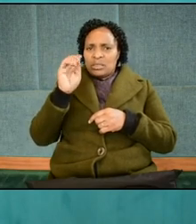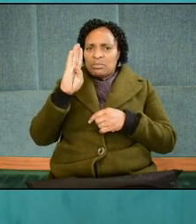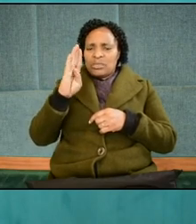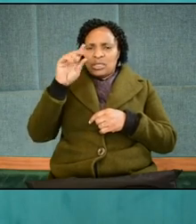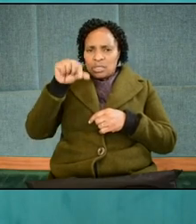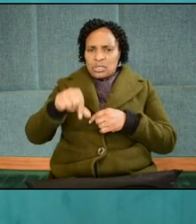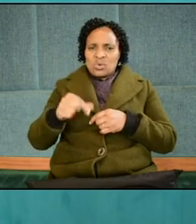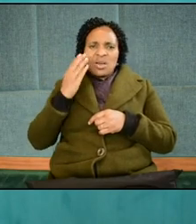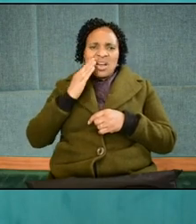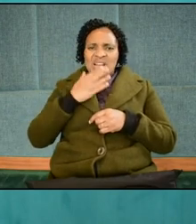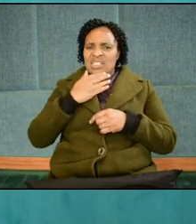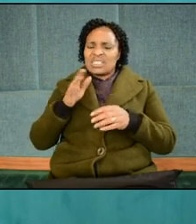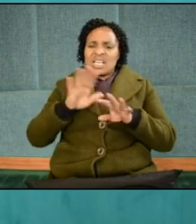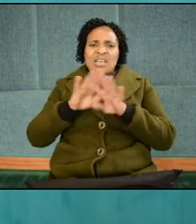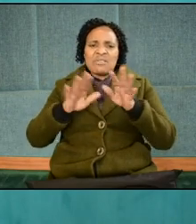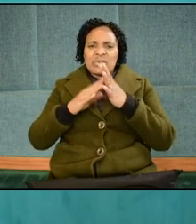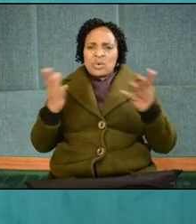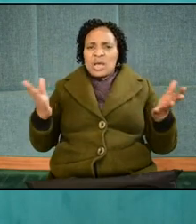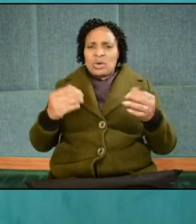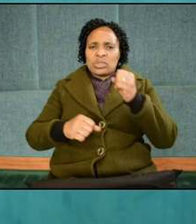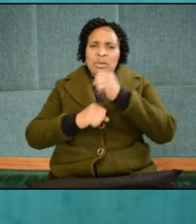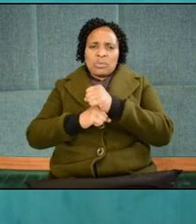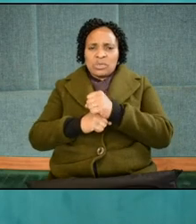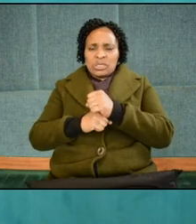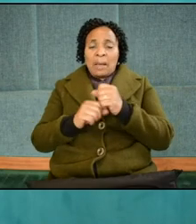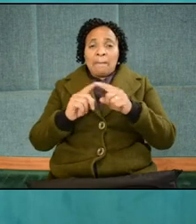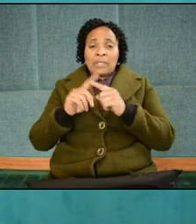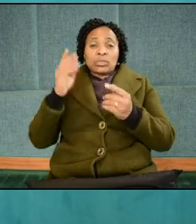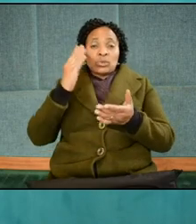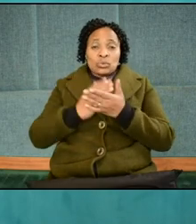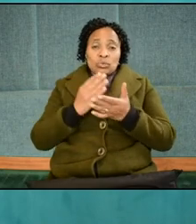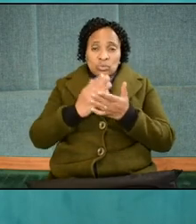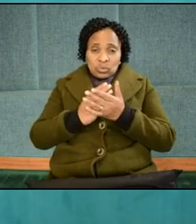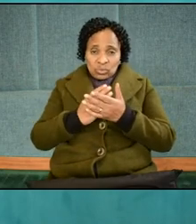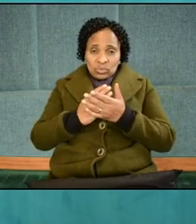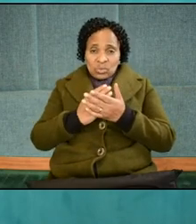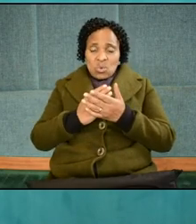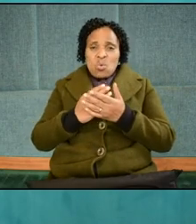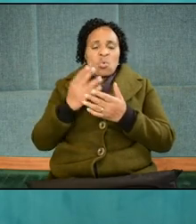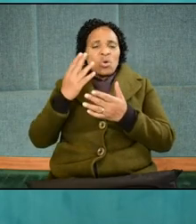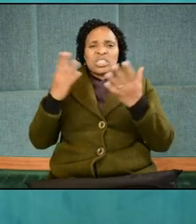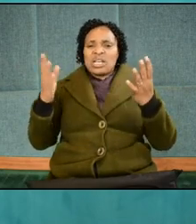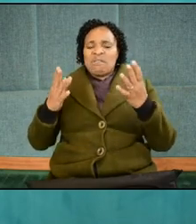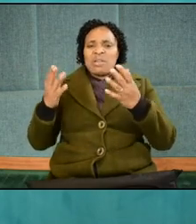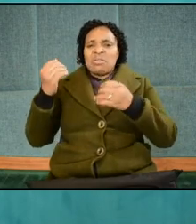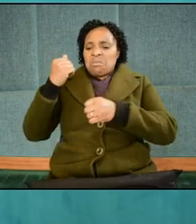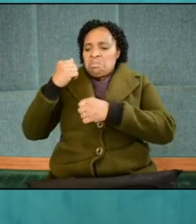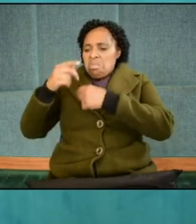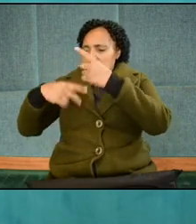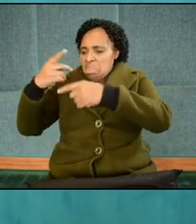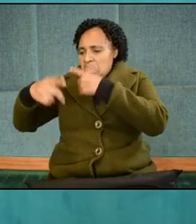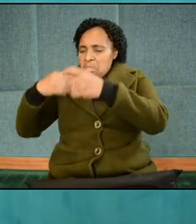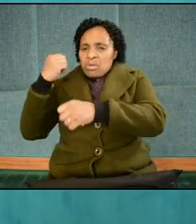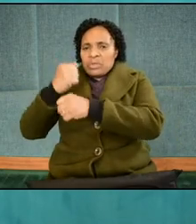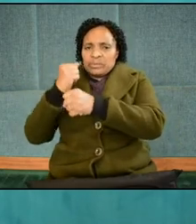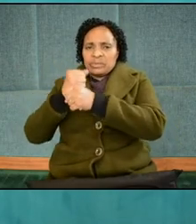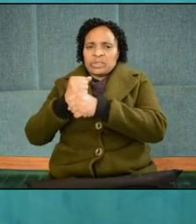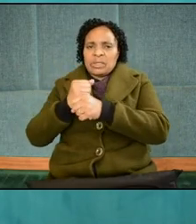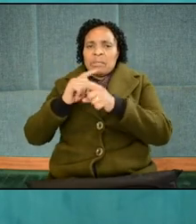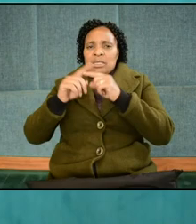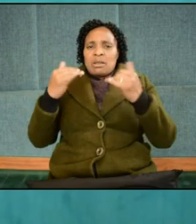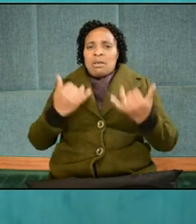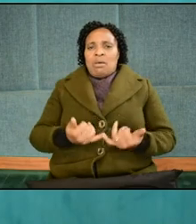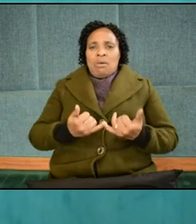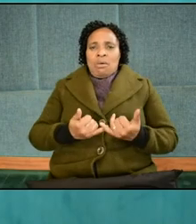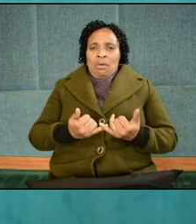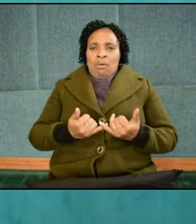up one morning and I'll support them. But through the game I was playing or whatever it is I was doing, and so now it is